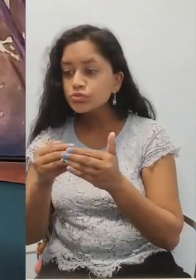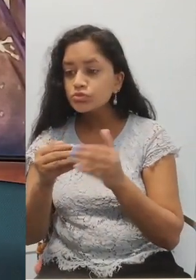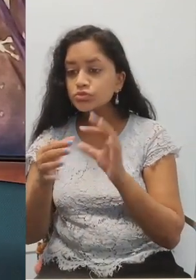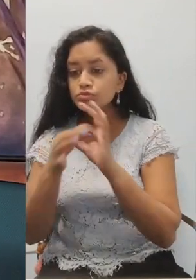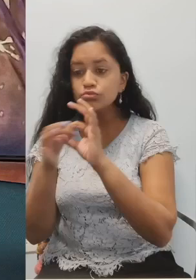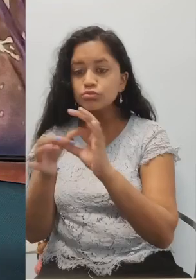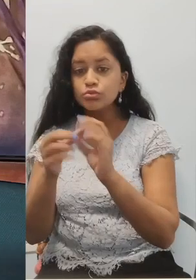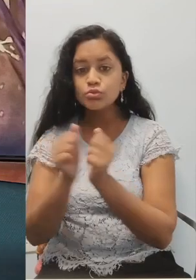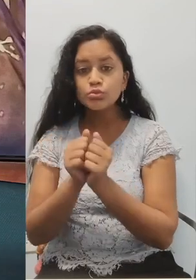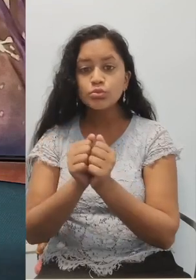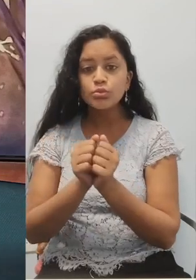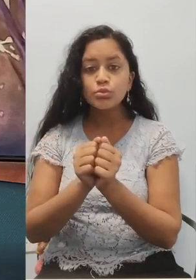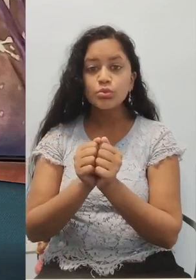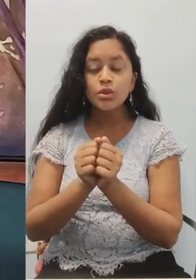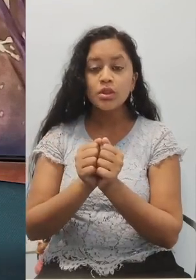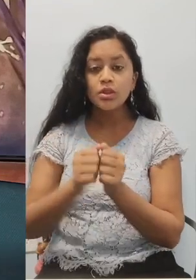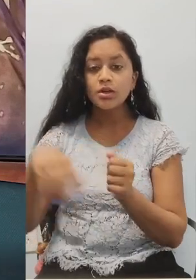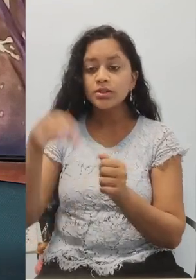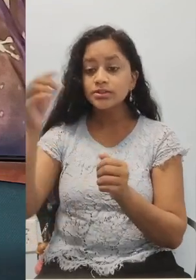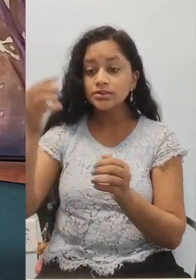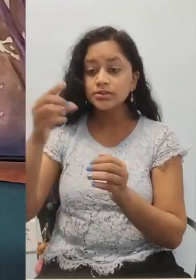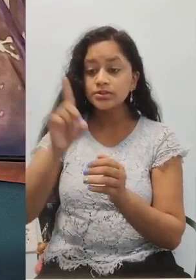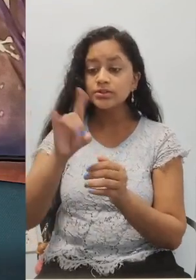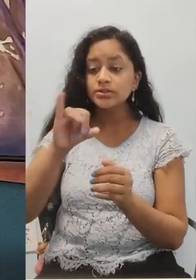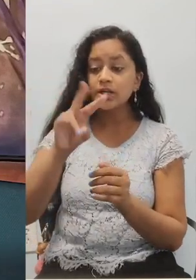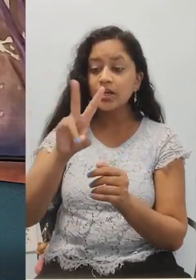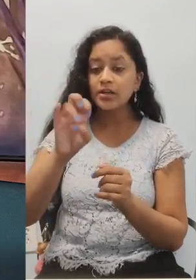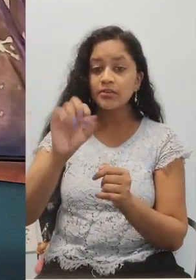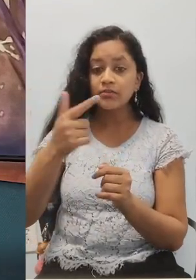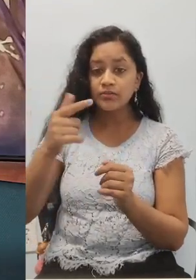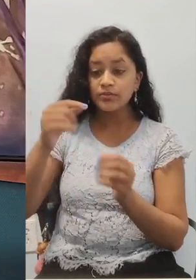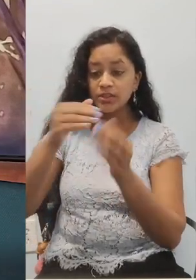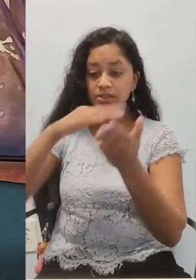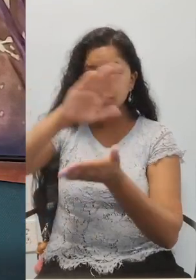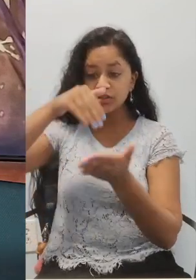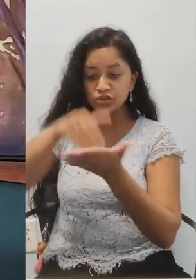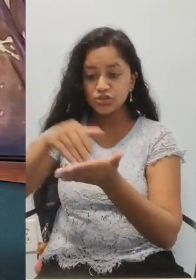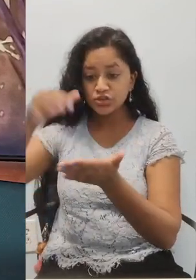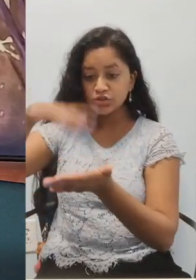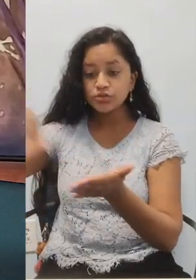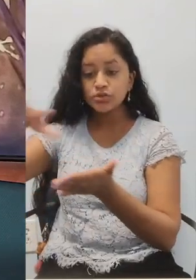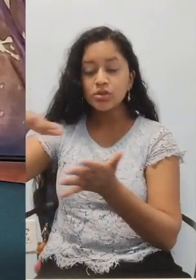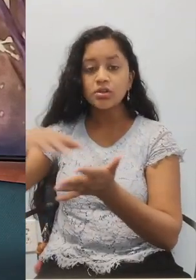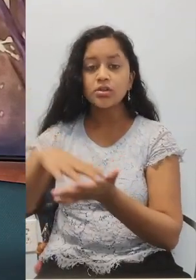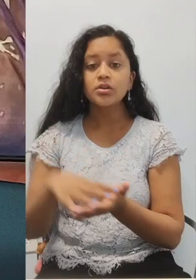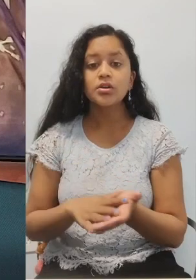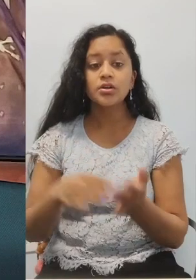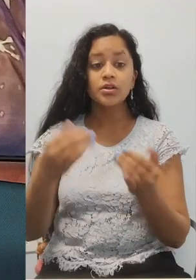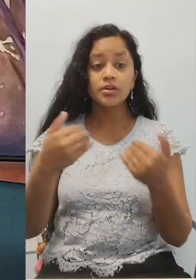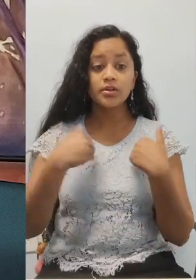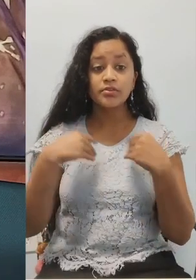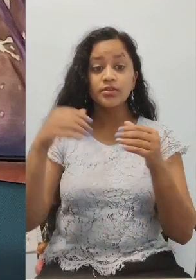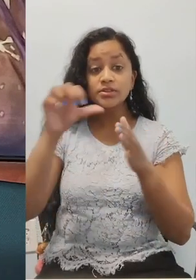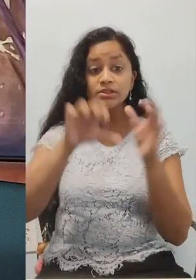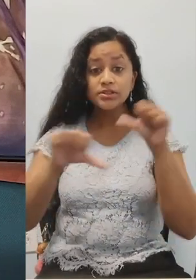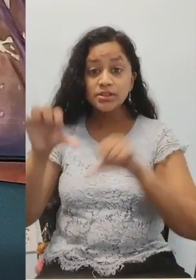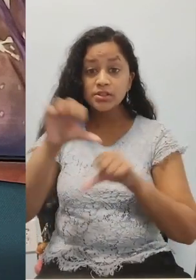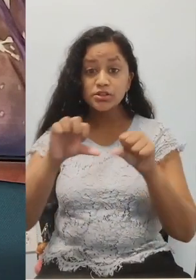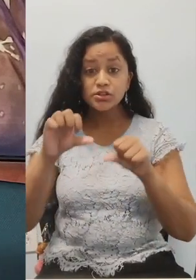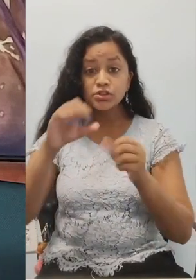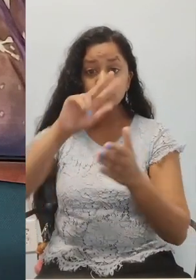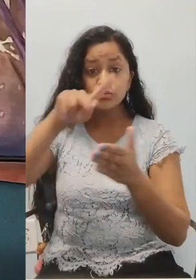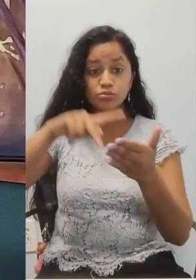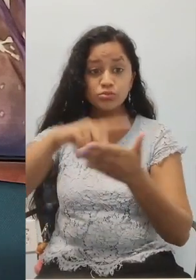communication, so when they see sharks, we have a citizen science project where all the diving centers are helping us monitor the shark